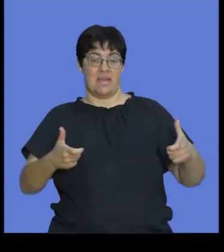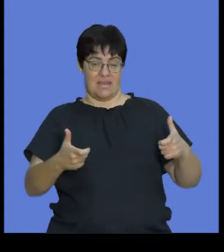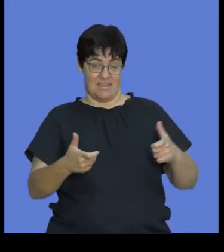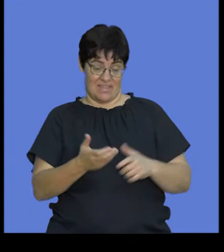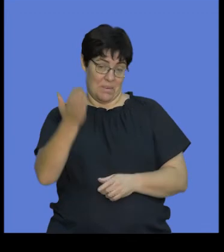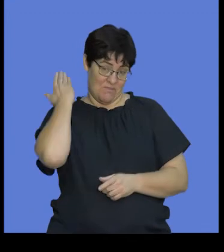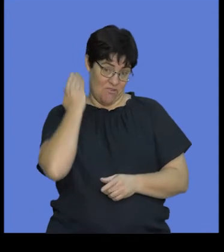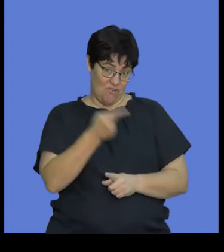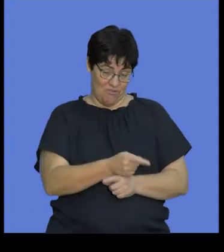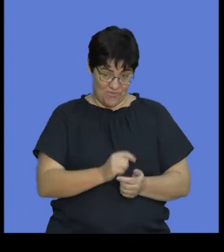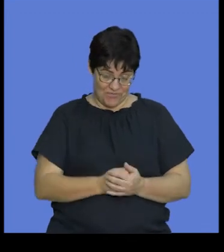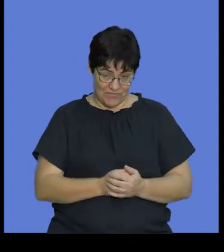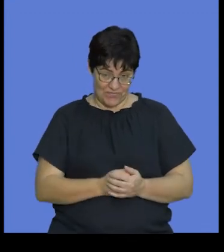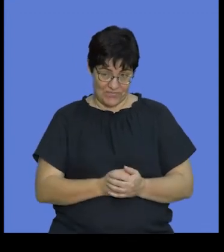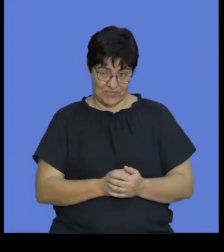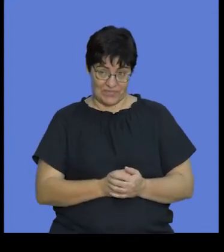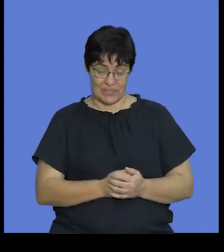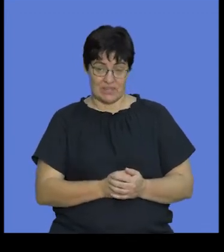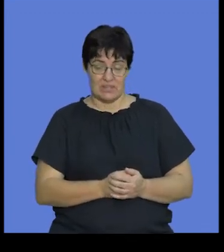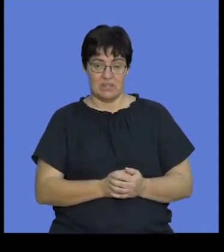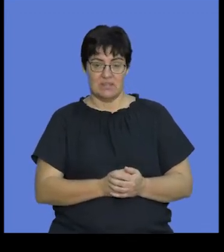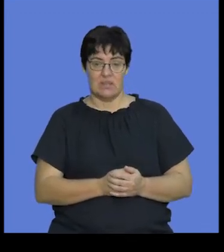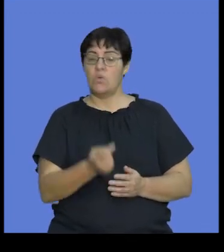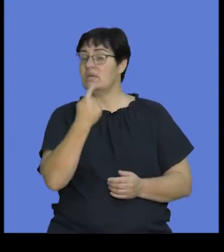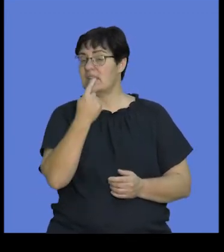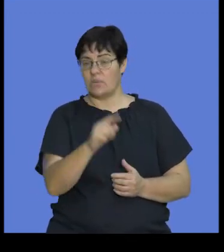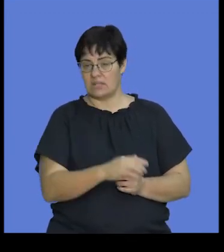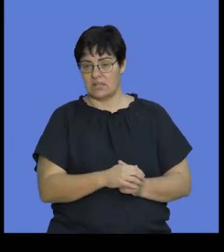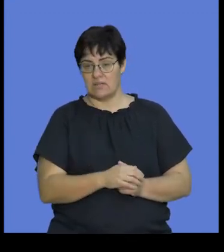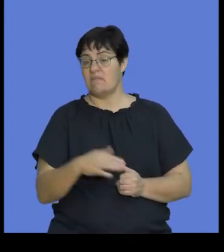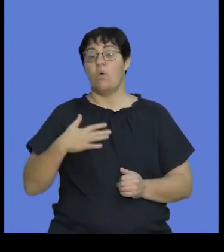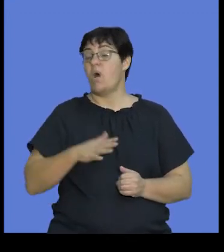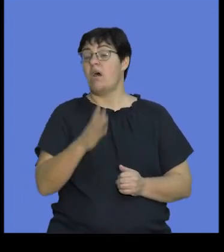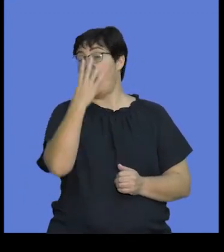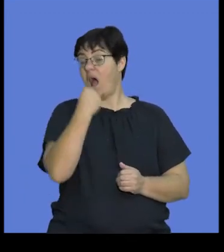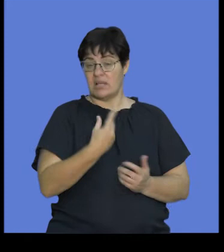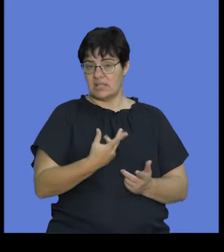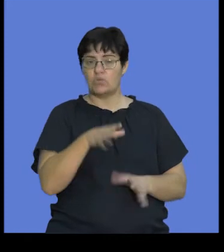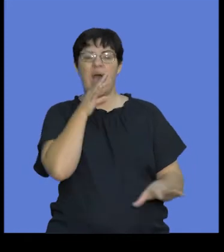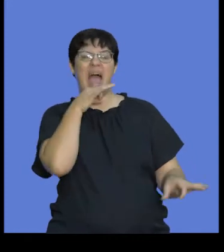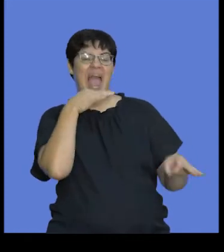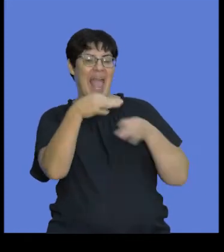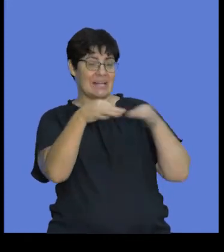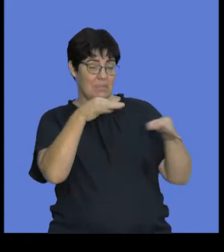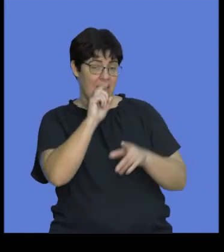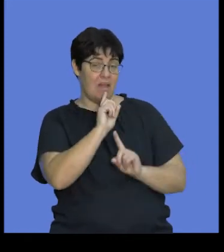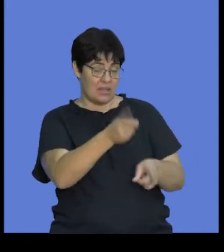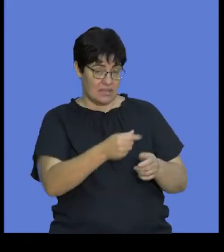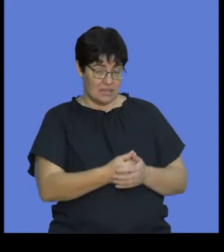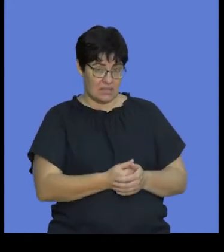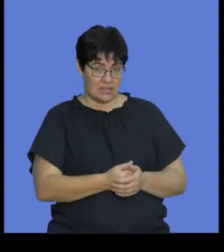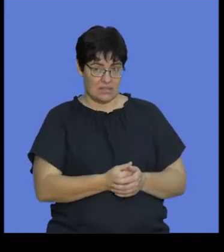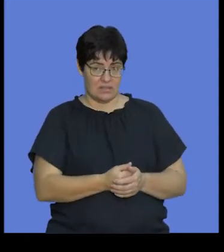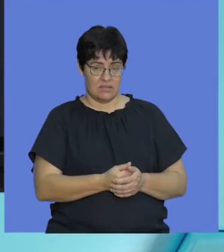Okay? It's bigger. And what we can say, if they had asked us to explain our